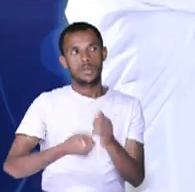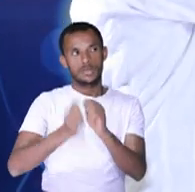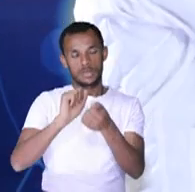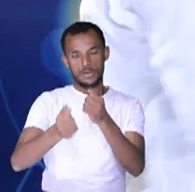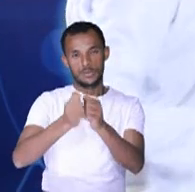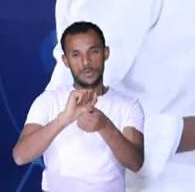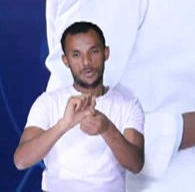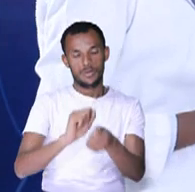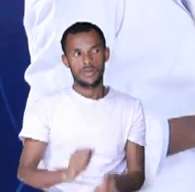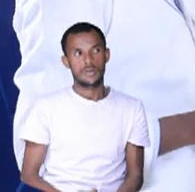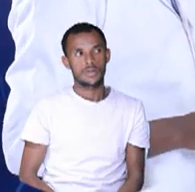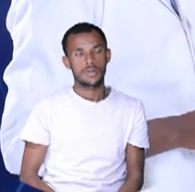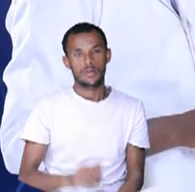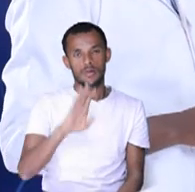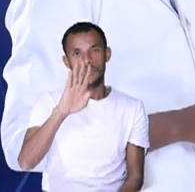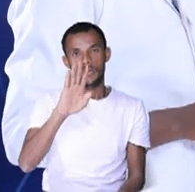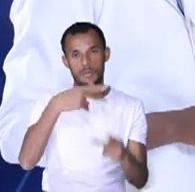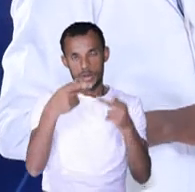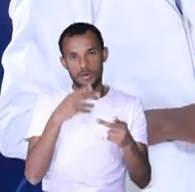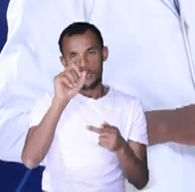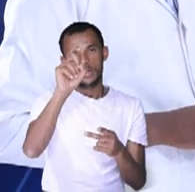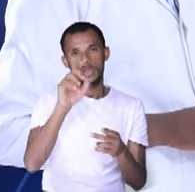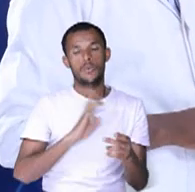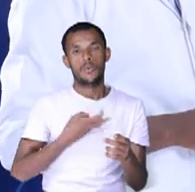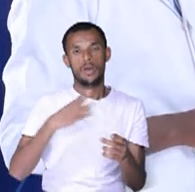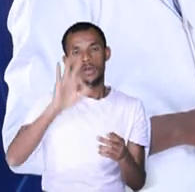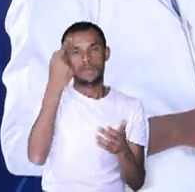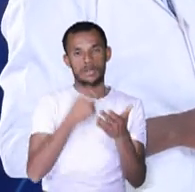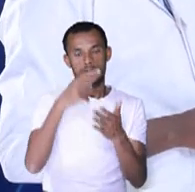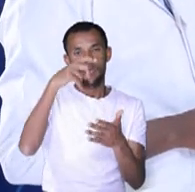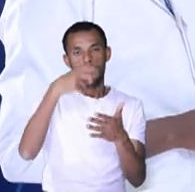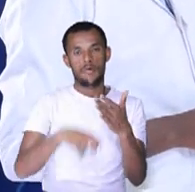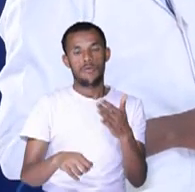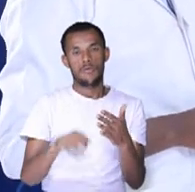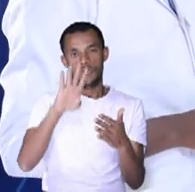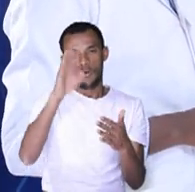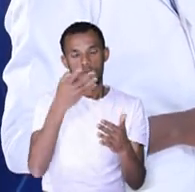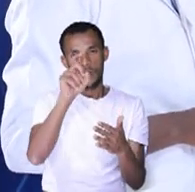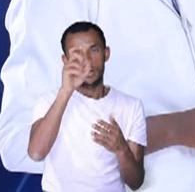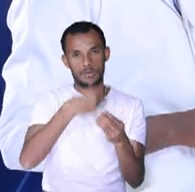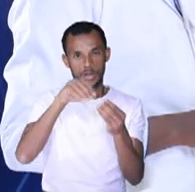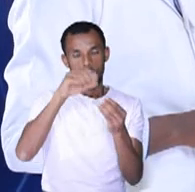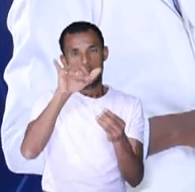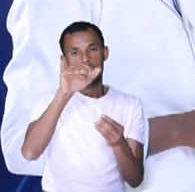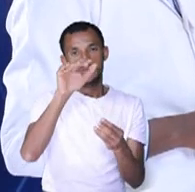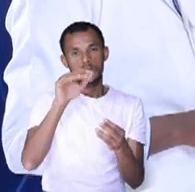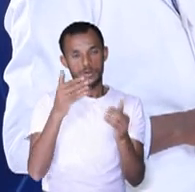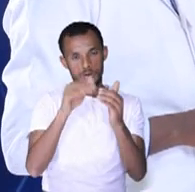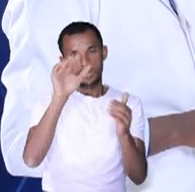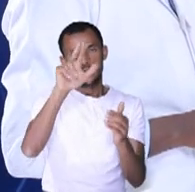substitute 4 in place of x, we'll have these values, 4 over x plus y, which is 3 over